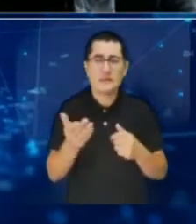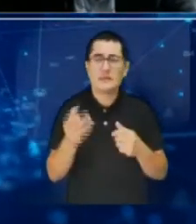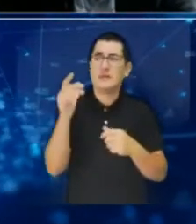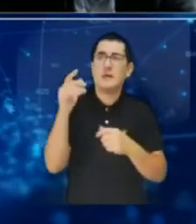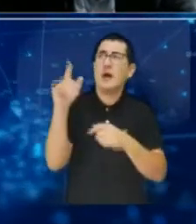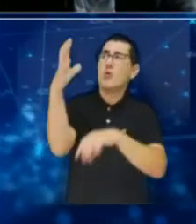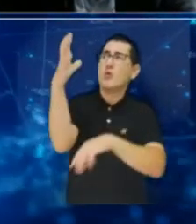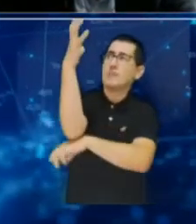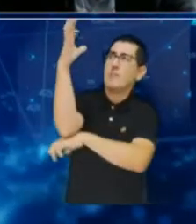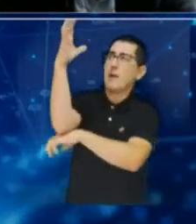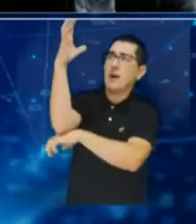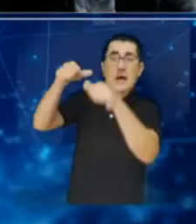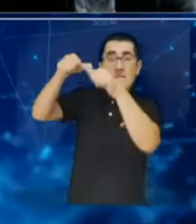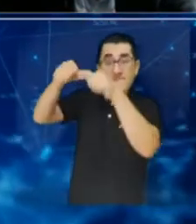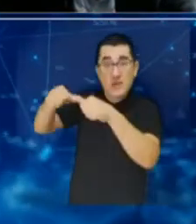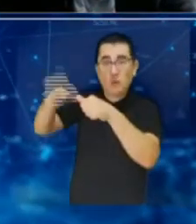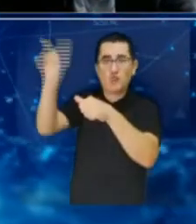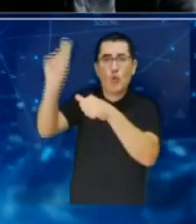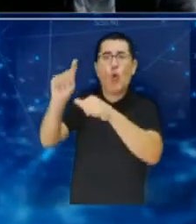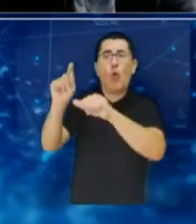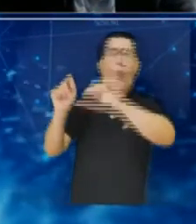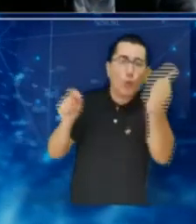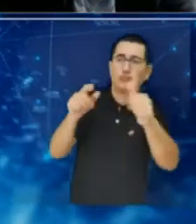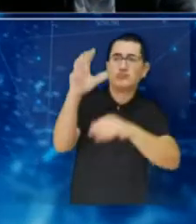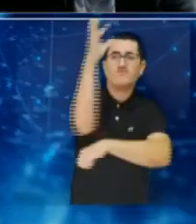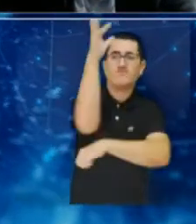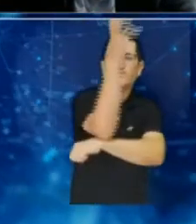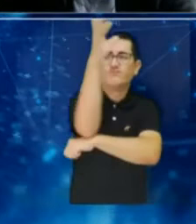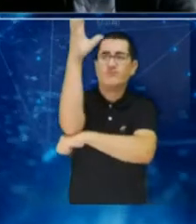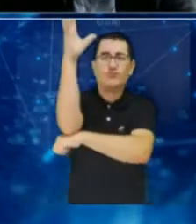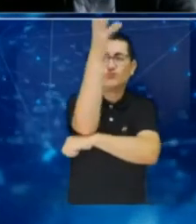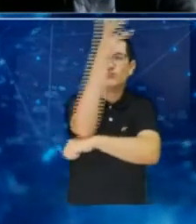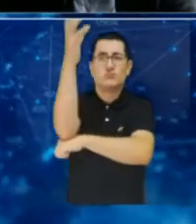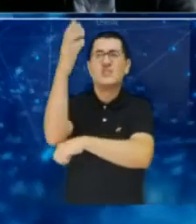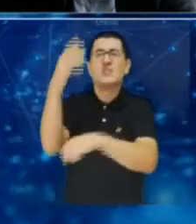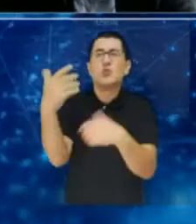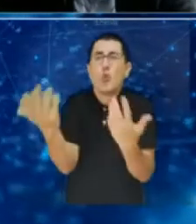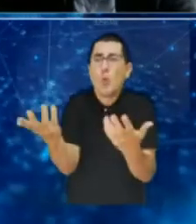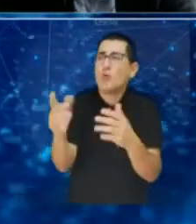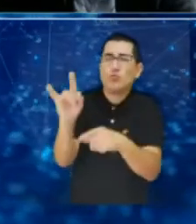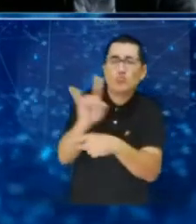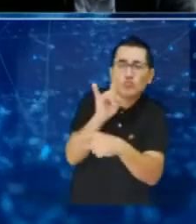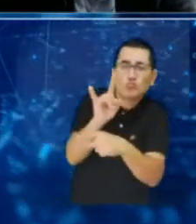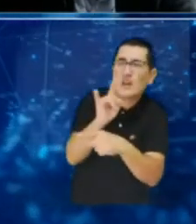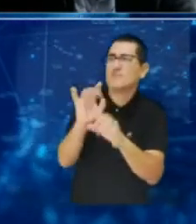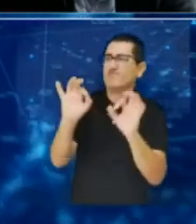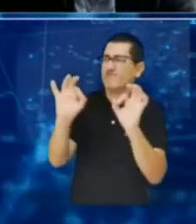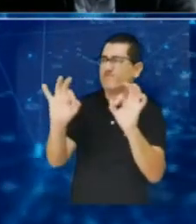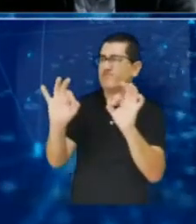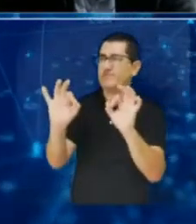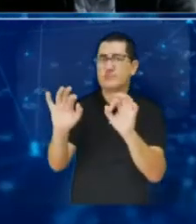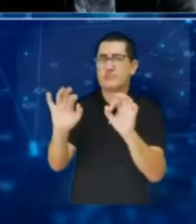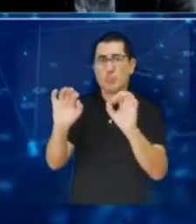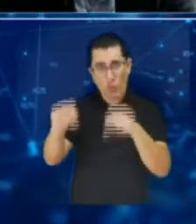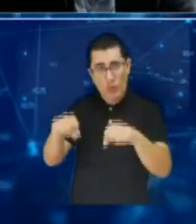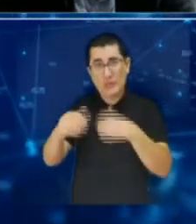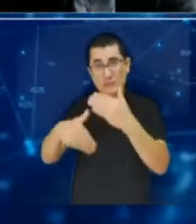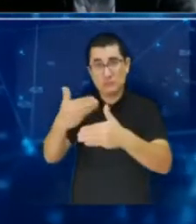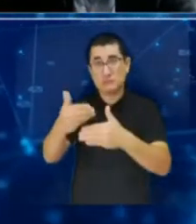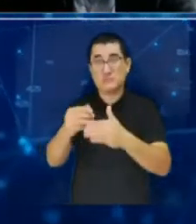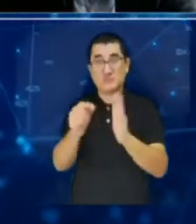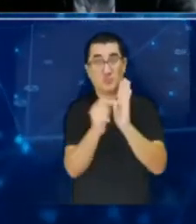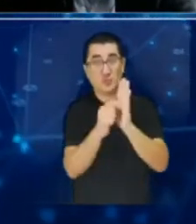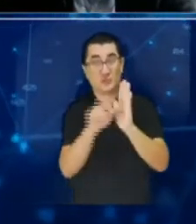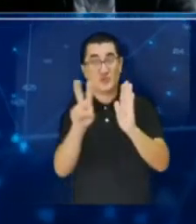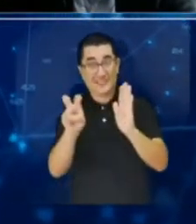orbit and non-geostationary, so that the spectrum can be used in the best way